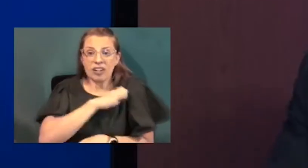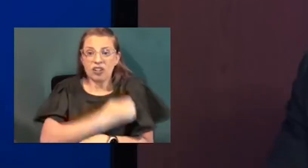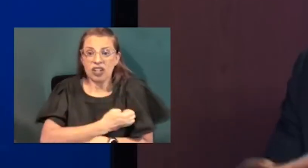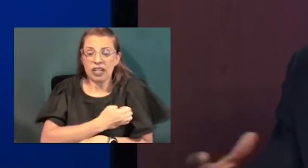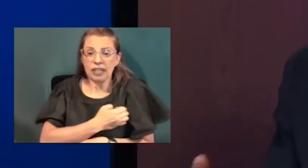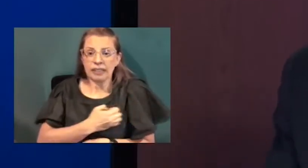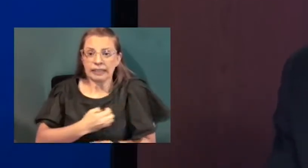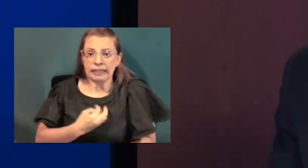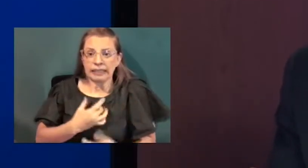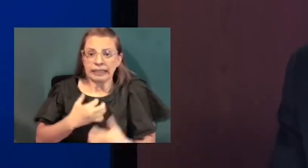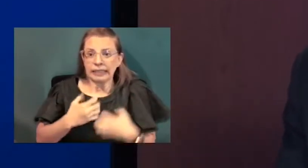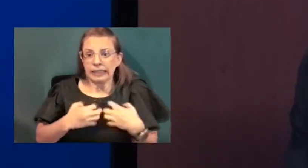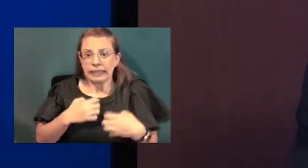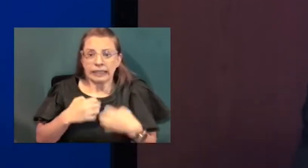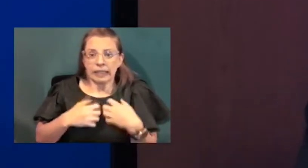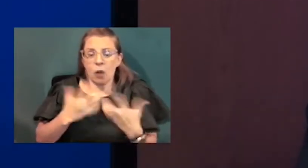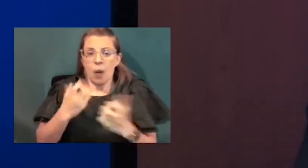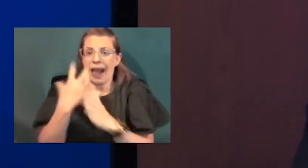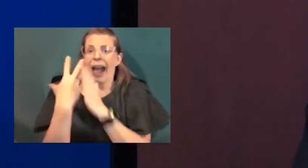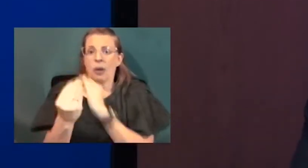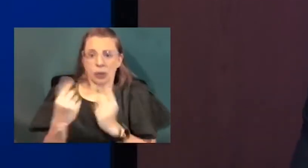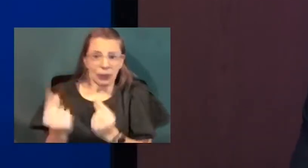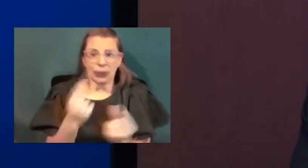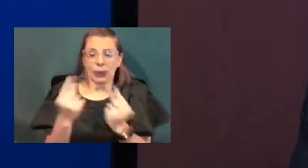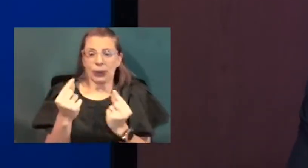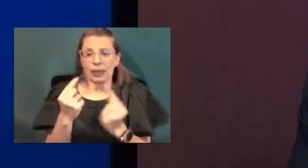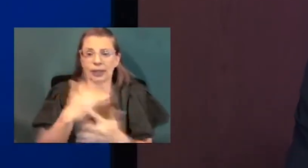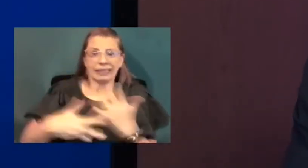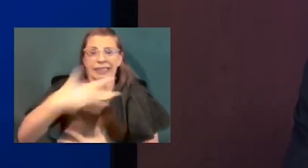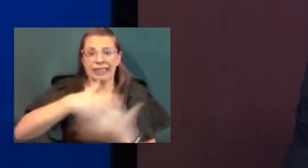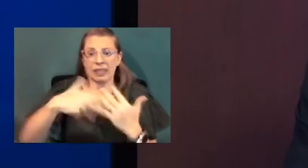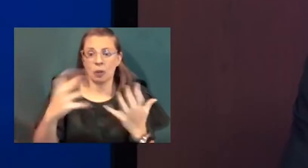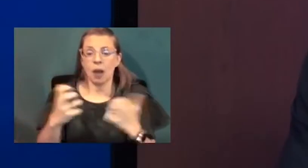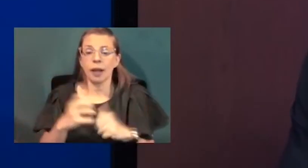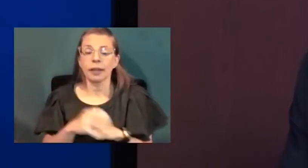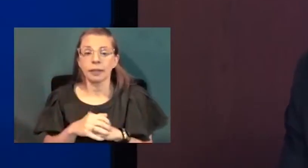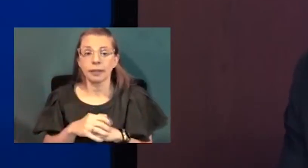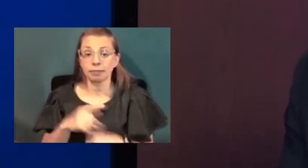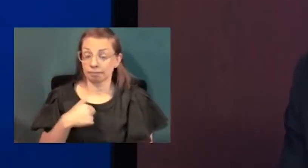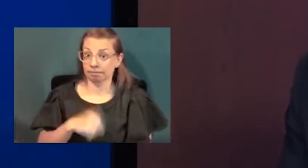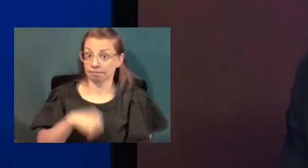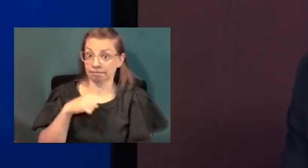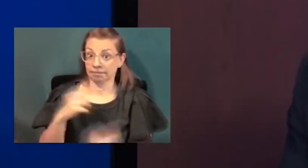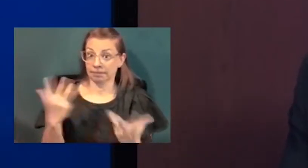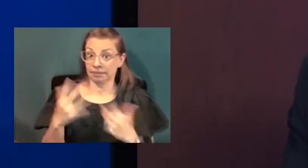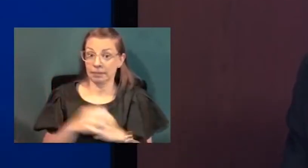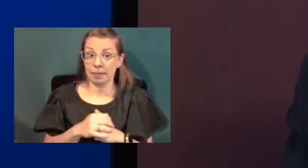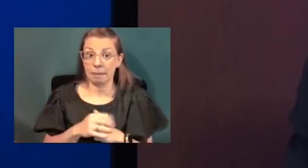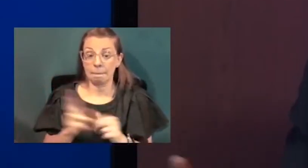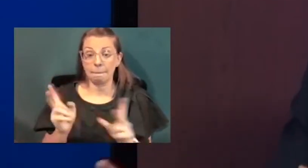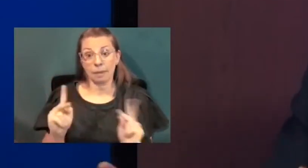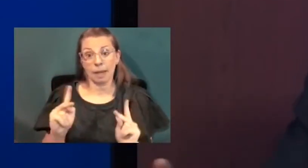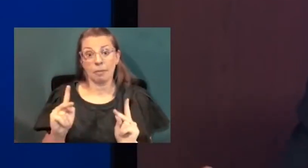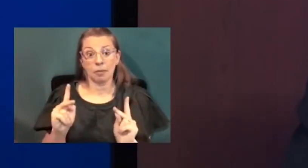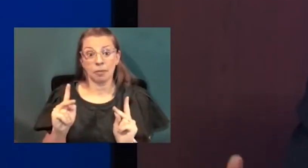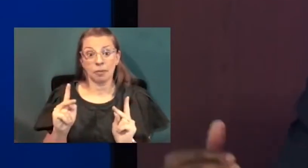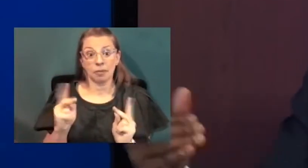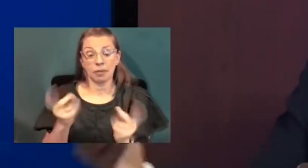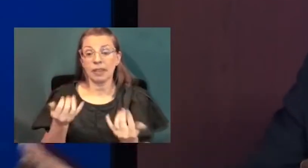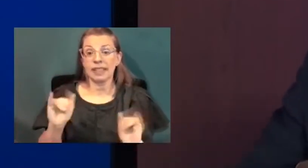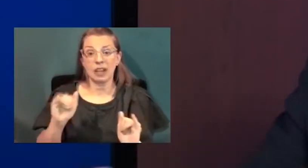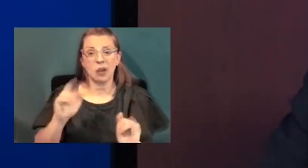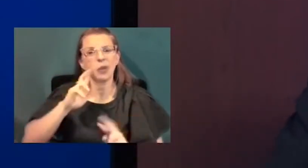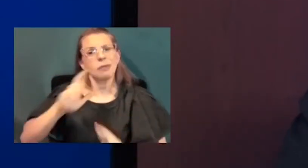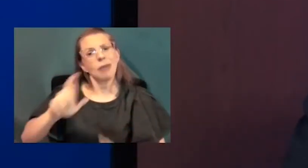out and spend and be around each other. And a thing that I have been proud of is that people are largely still respectful